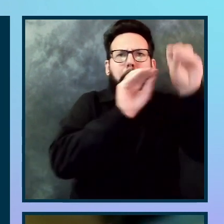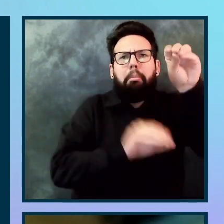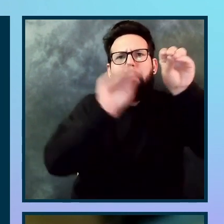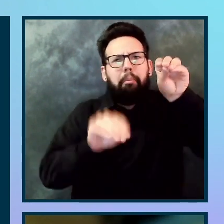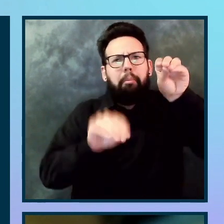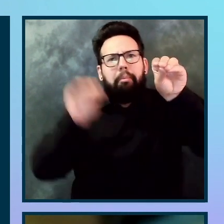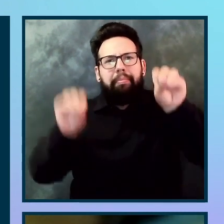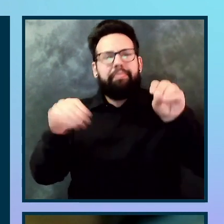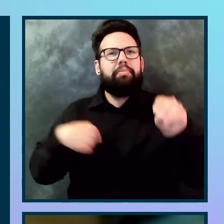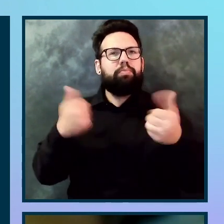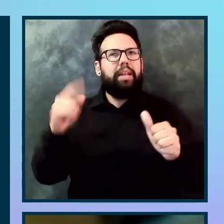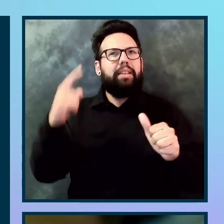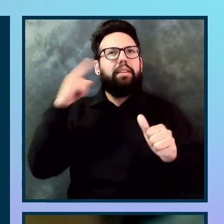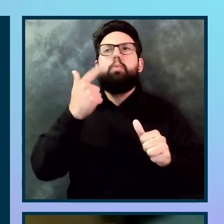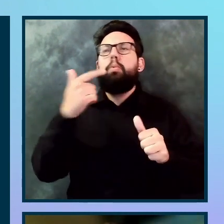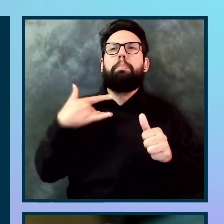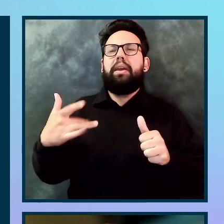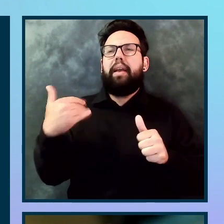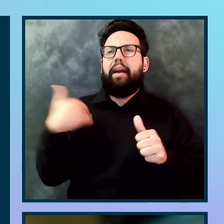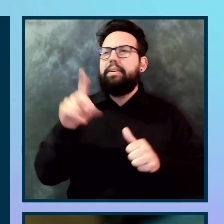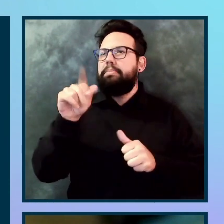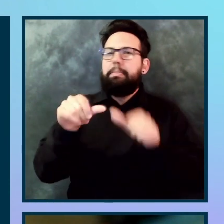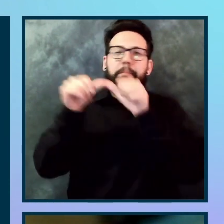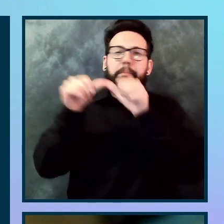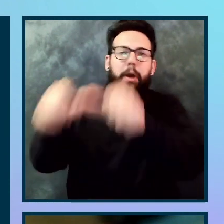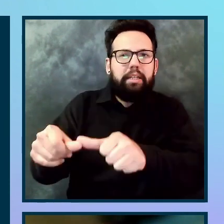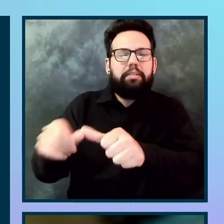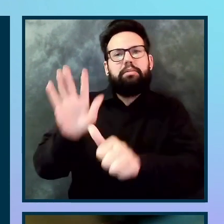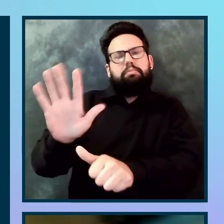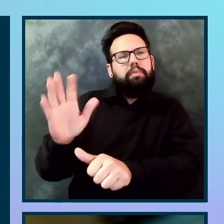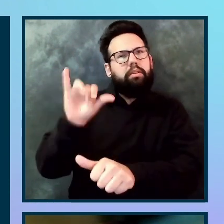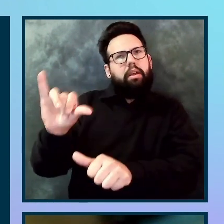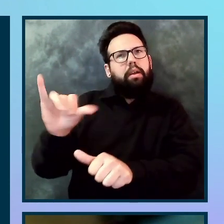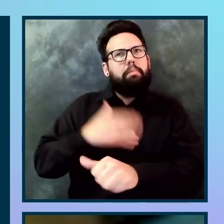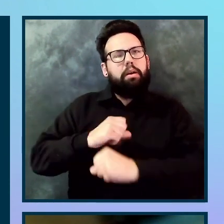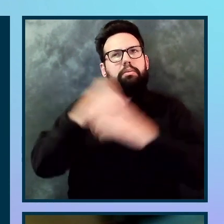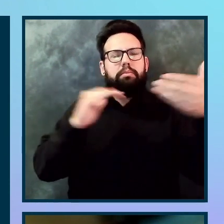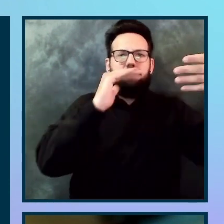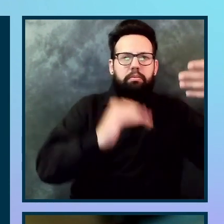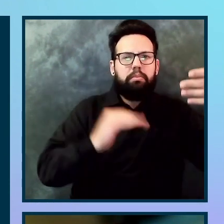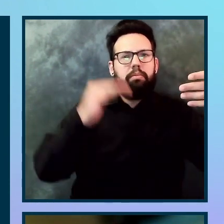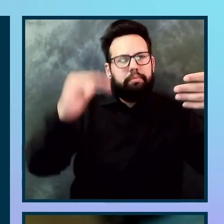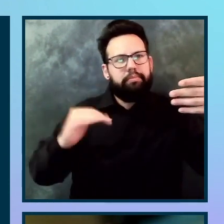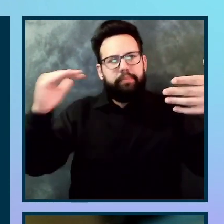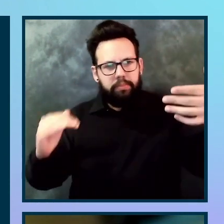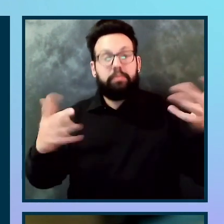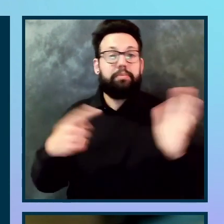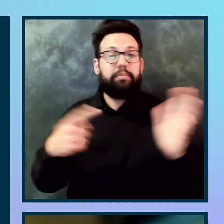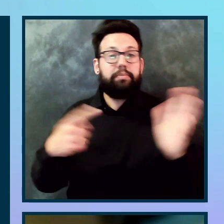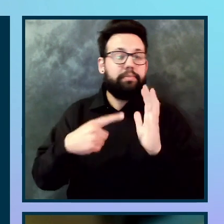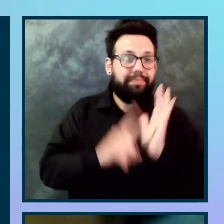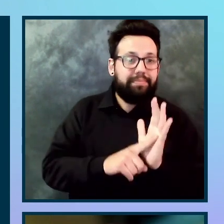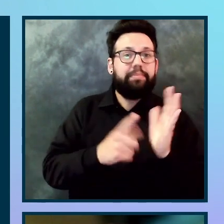users with permanent, temporary, and situational disabilities in each category. So, for example, under